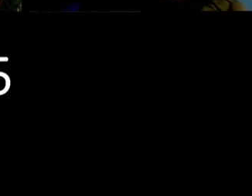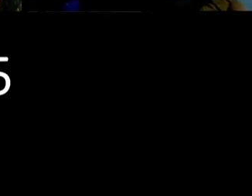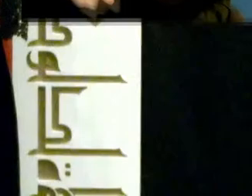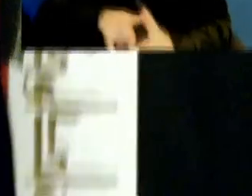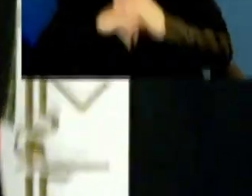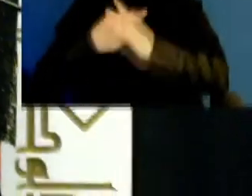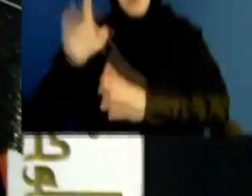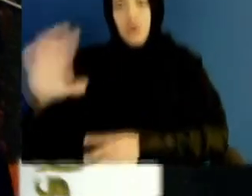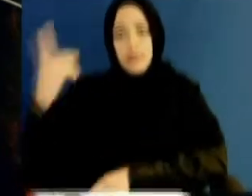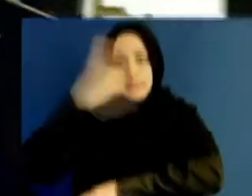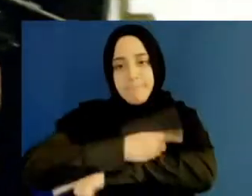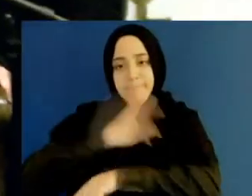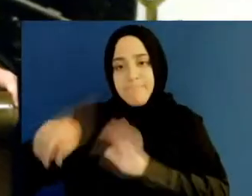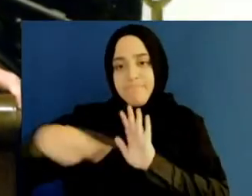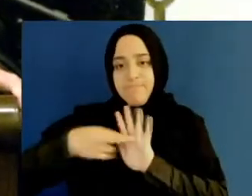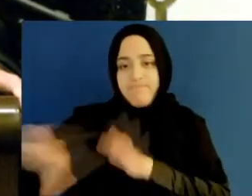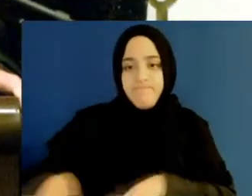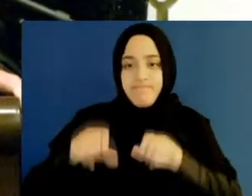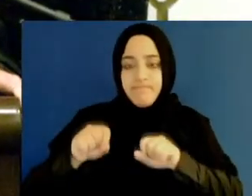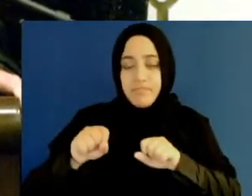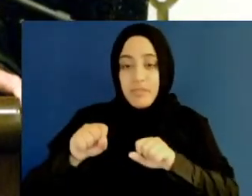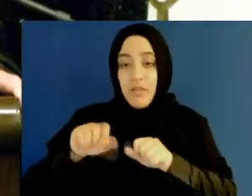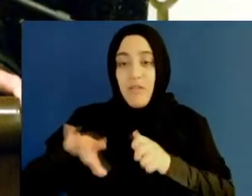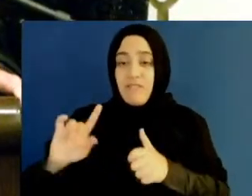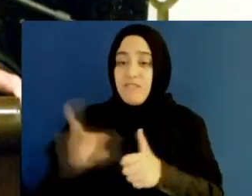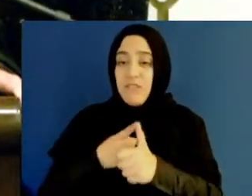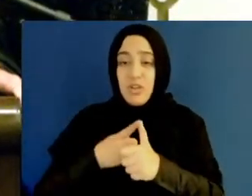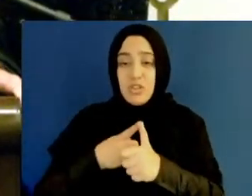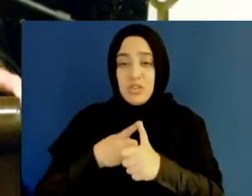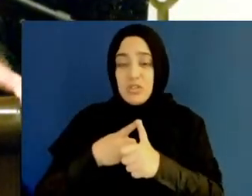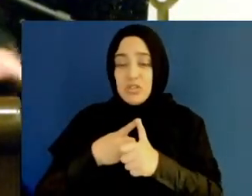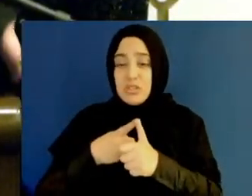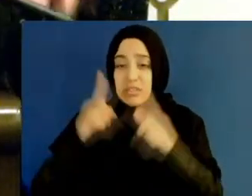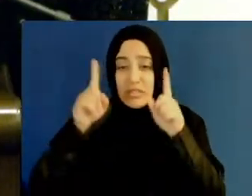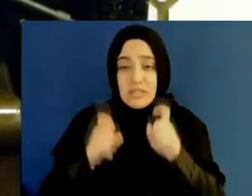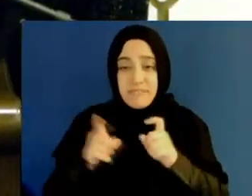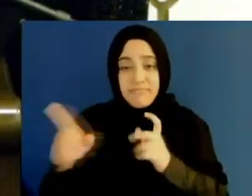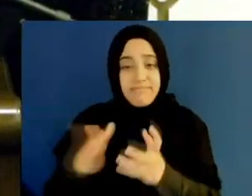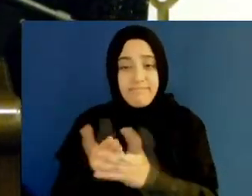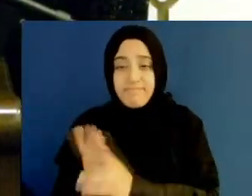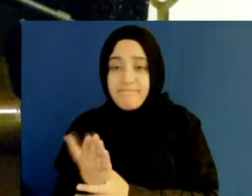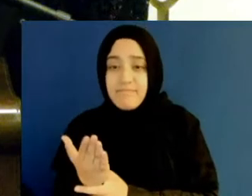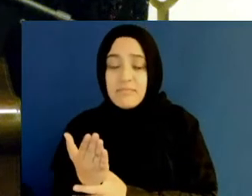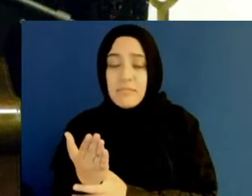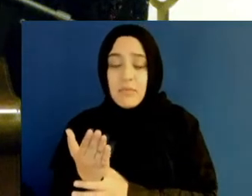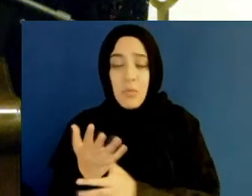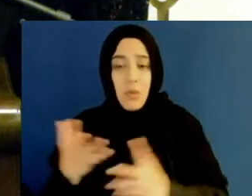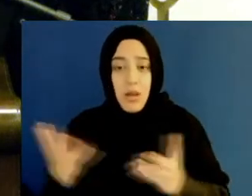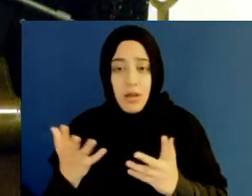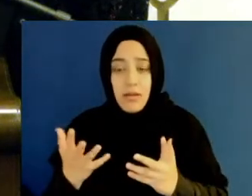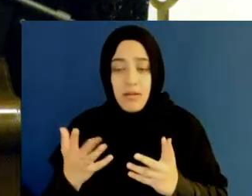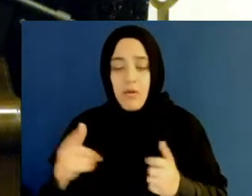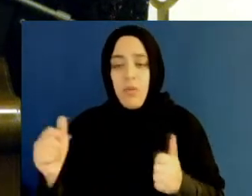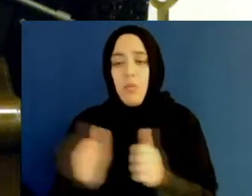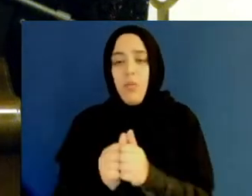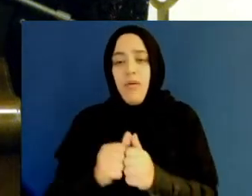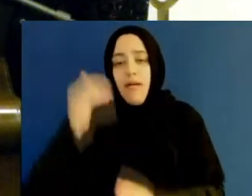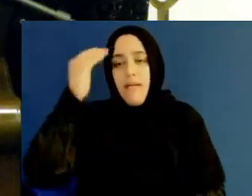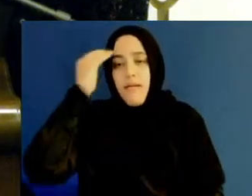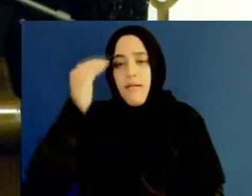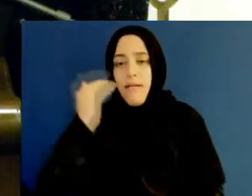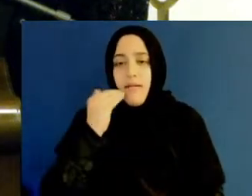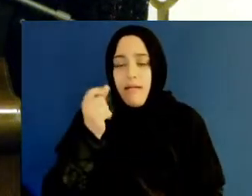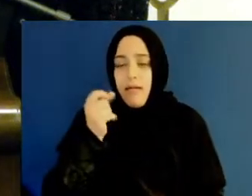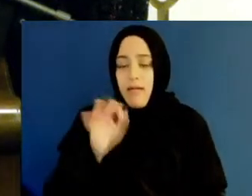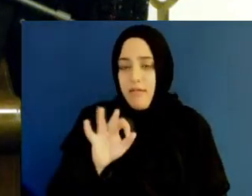type of a tribulation. His imamate begins with the head of Sayyid al-Shuhada being raised on